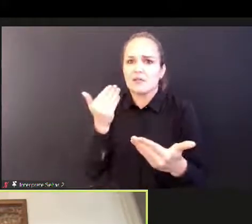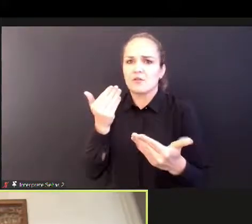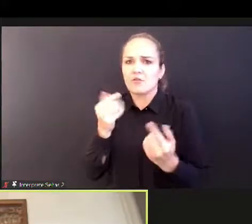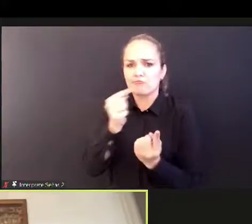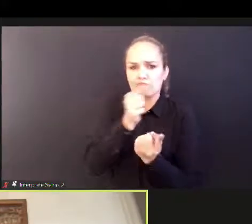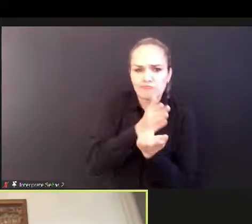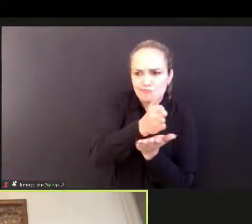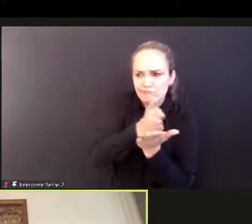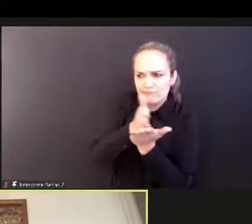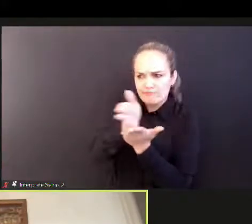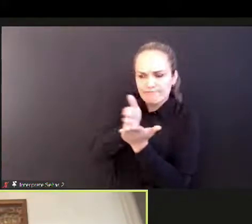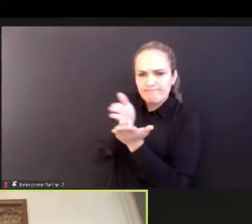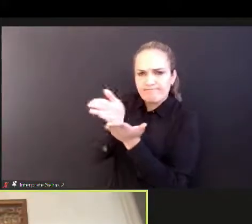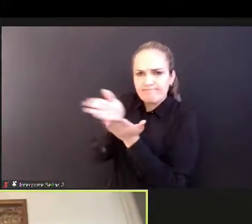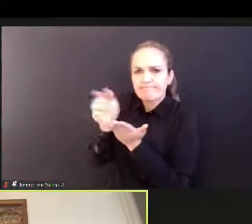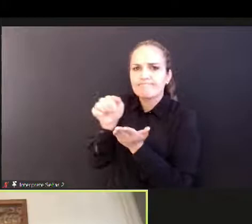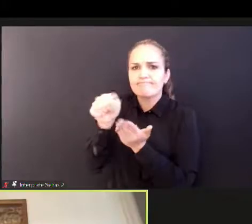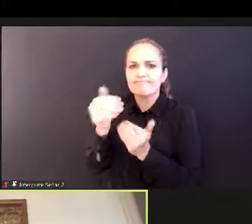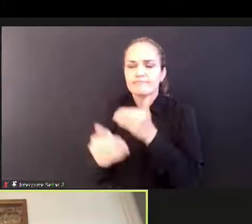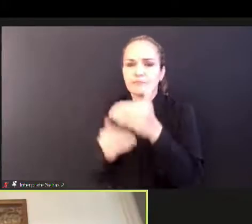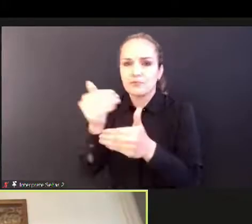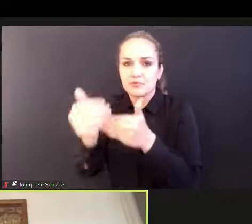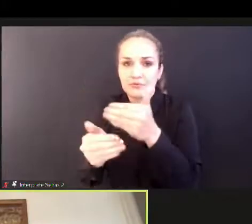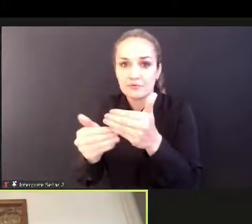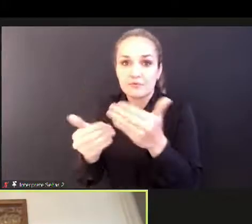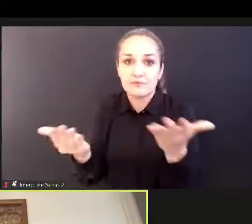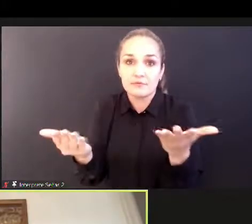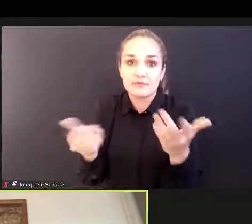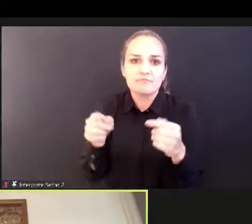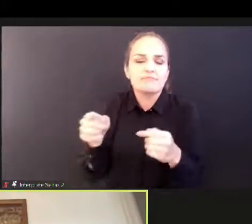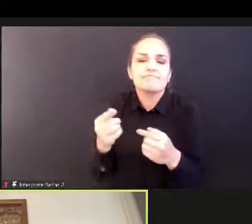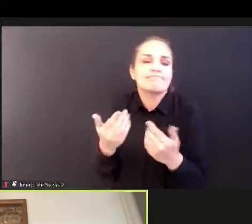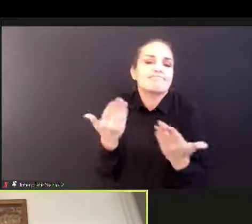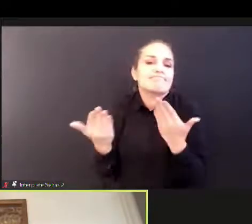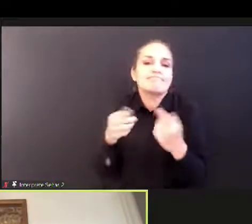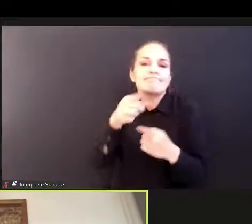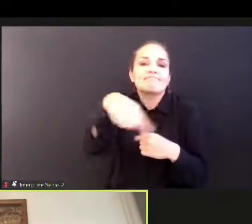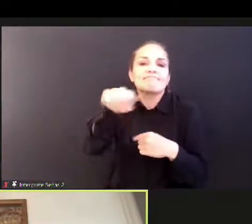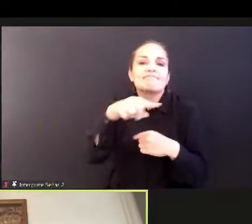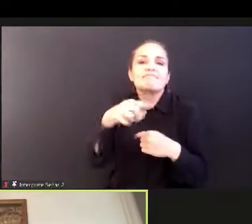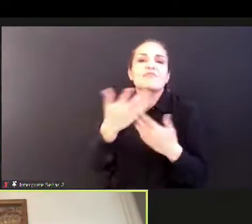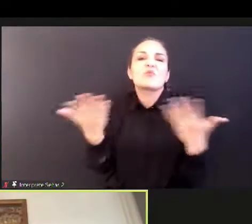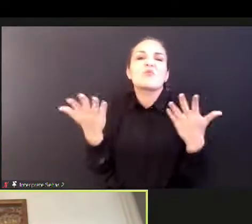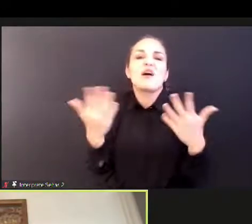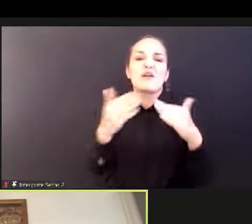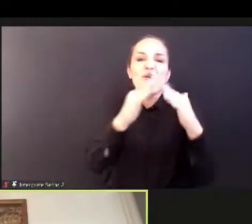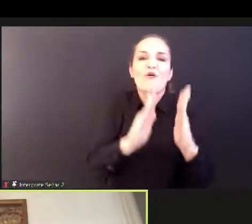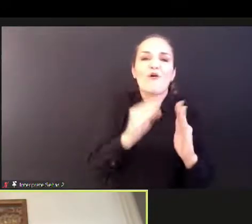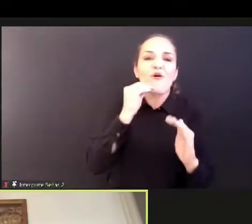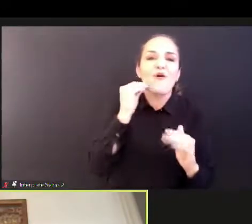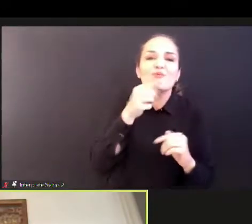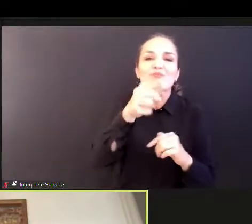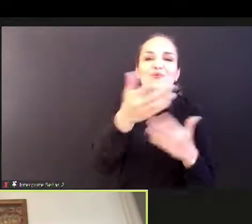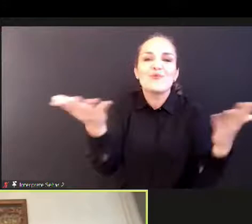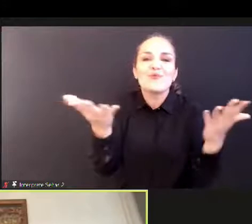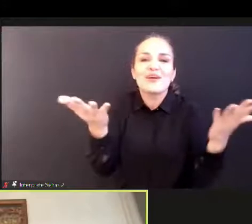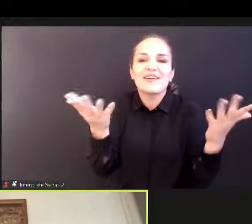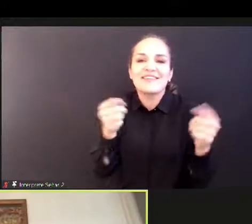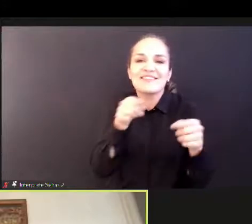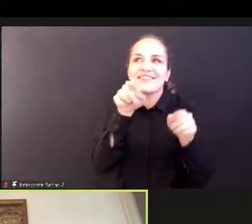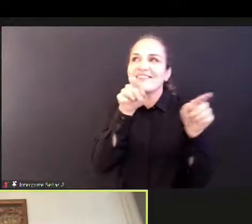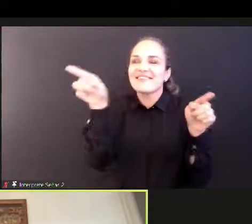or regional, wherever in the world you are, and the stakes are so high as well, that this is really a kind